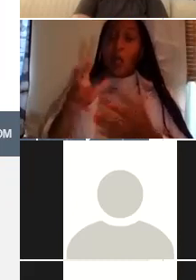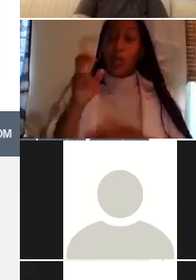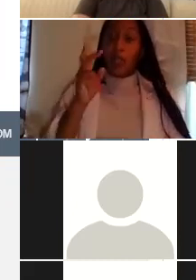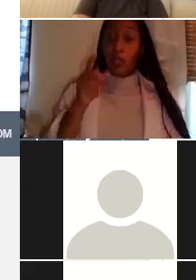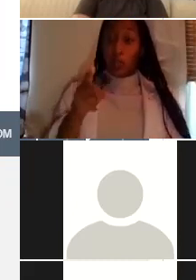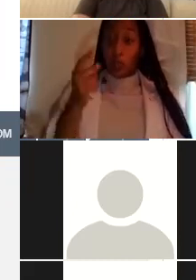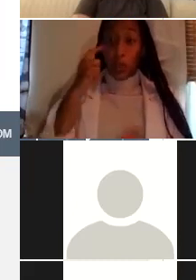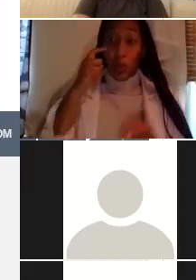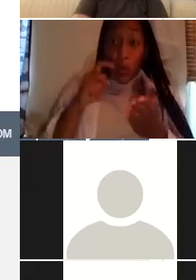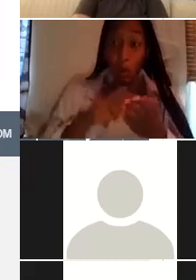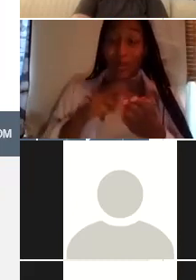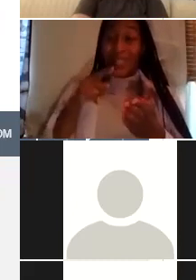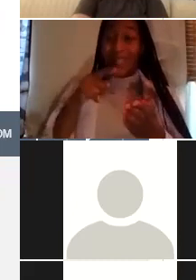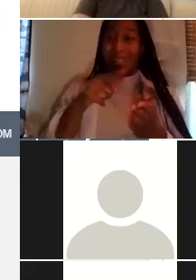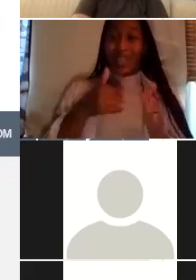energy.